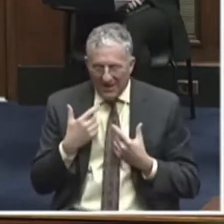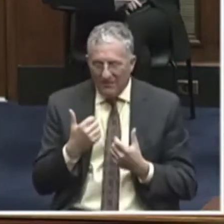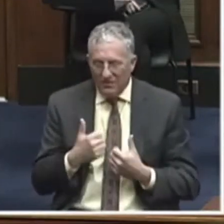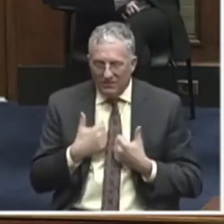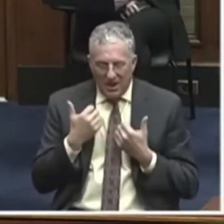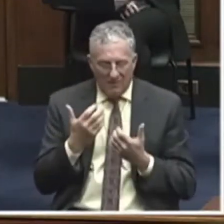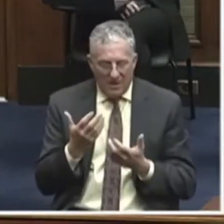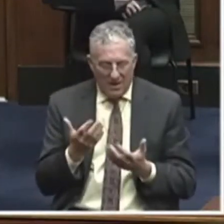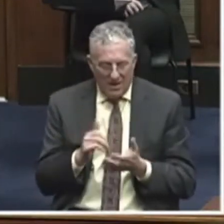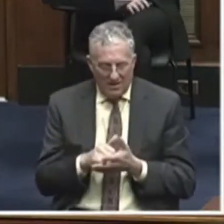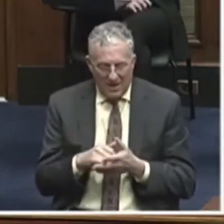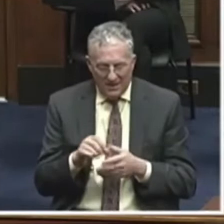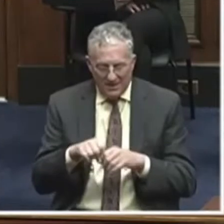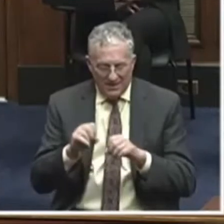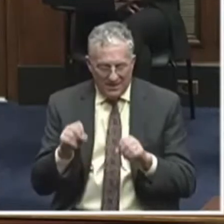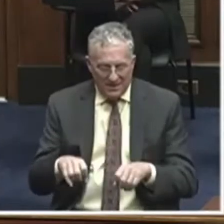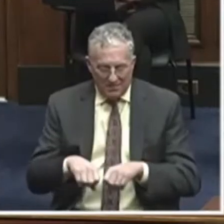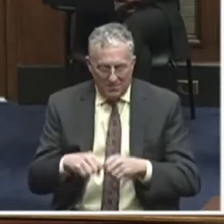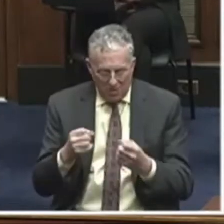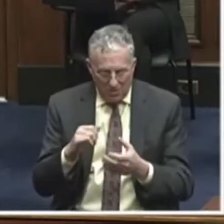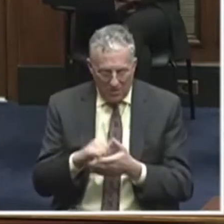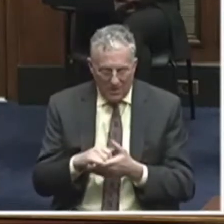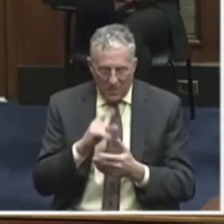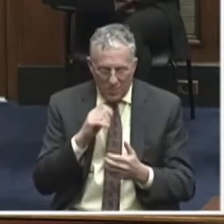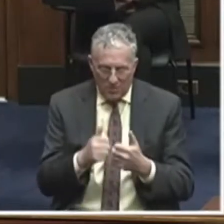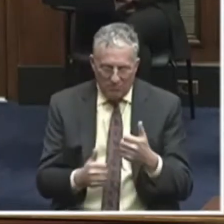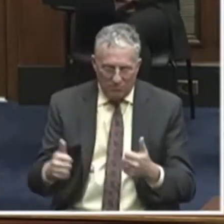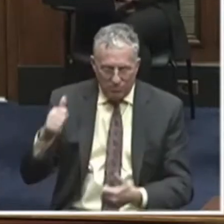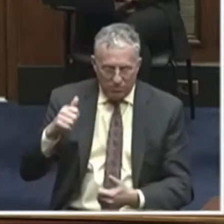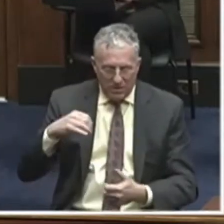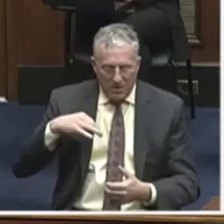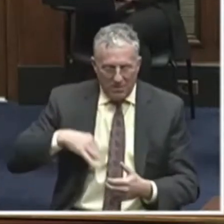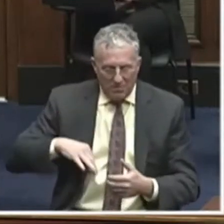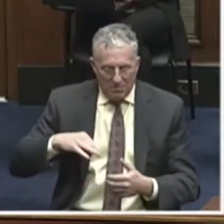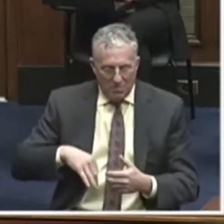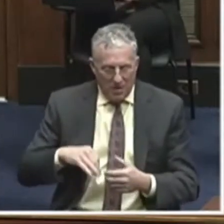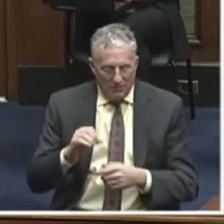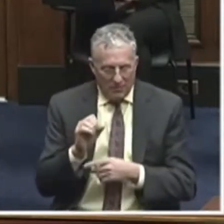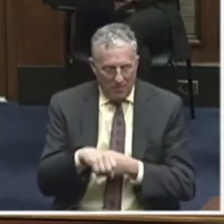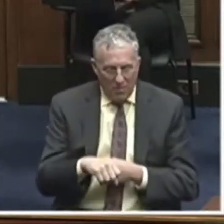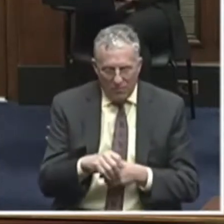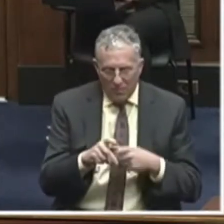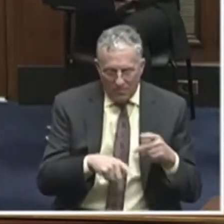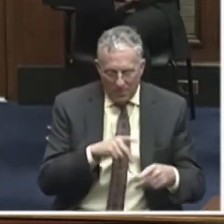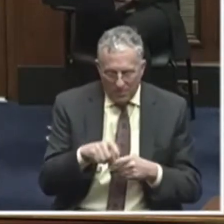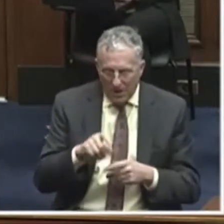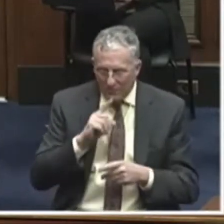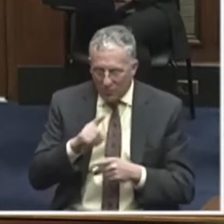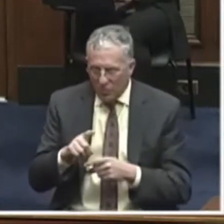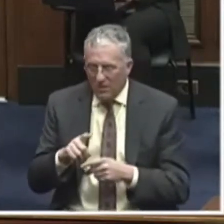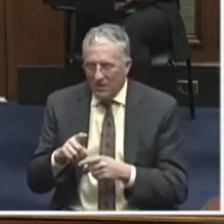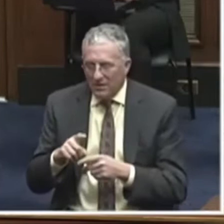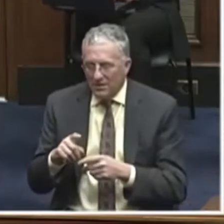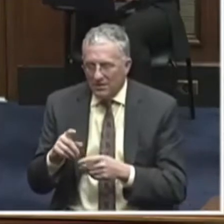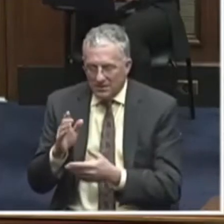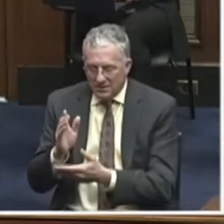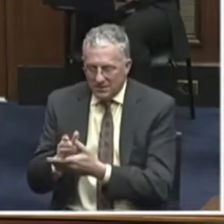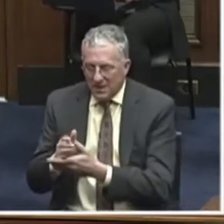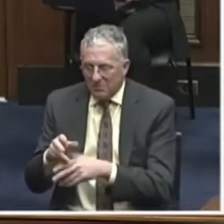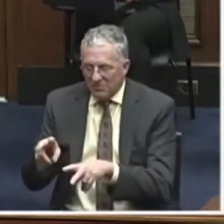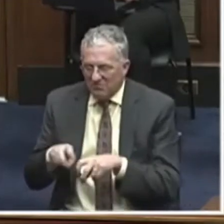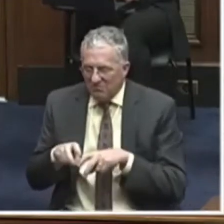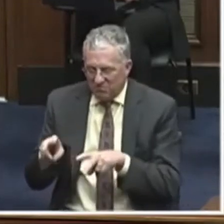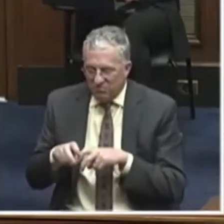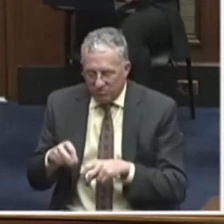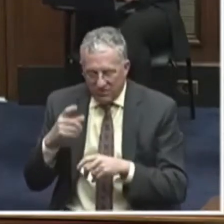by a broken healthcare system that puts profit over people. We must stop allowing the greed of insurance companies to outweigh the health of our